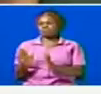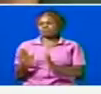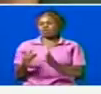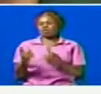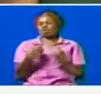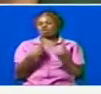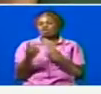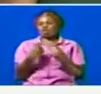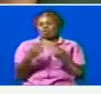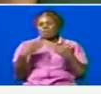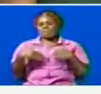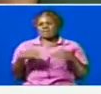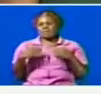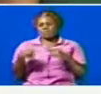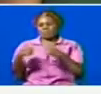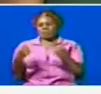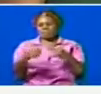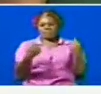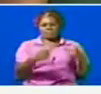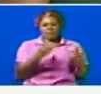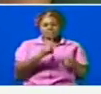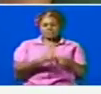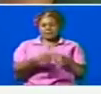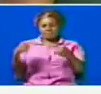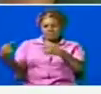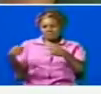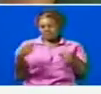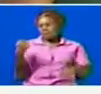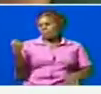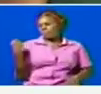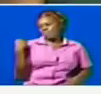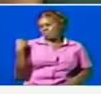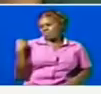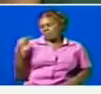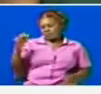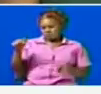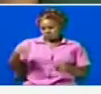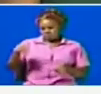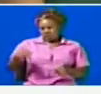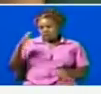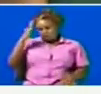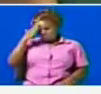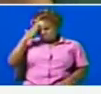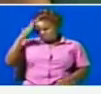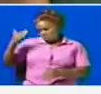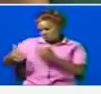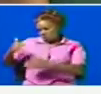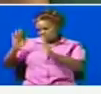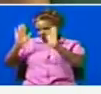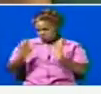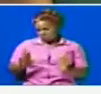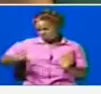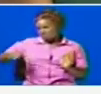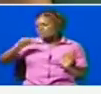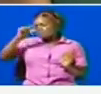talk about the people who were injured in the chaos yesterday and today. We know that in neighboring Kisumu